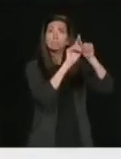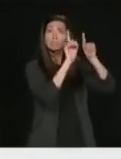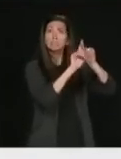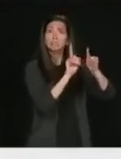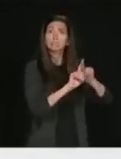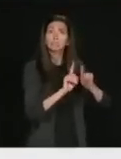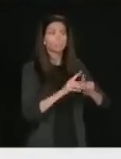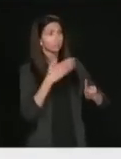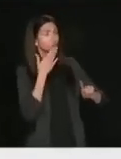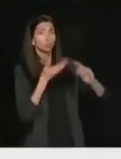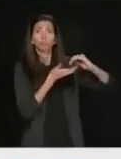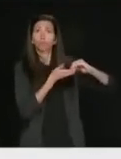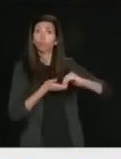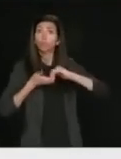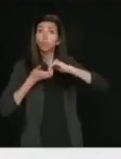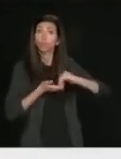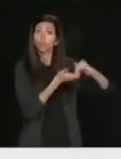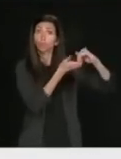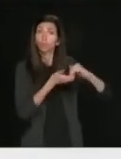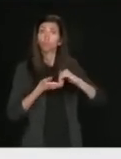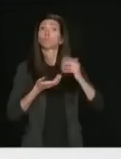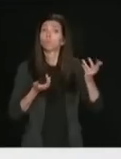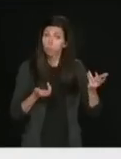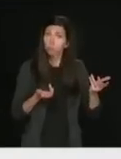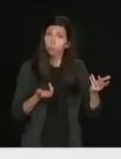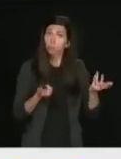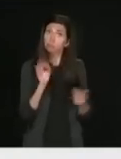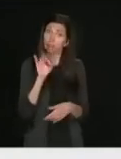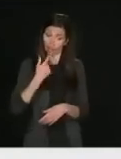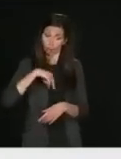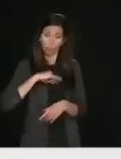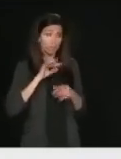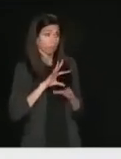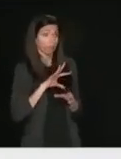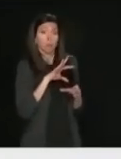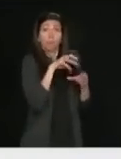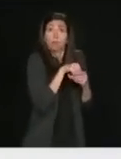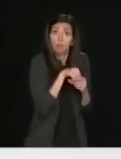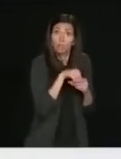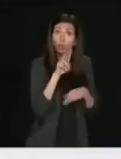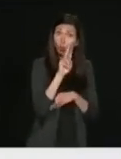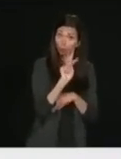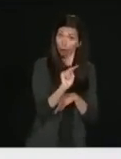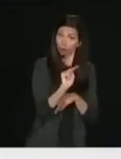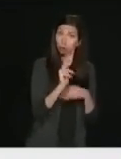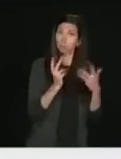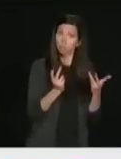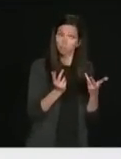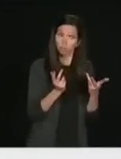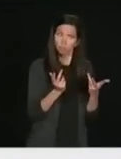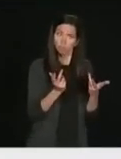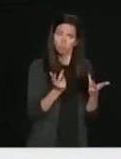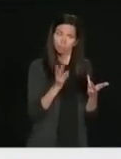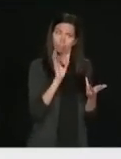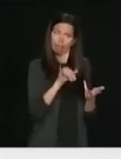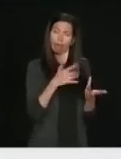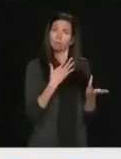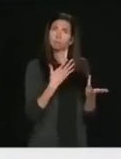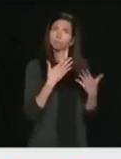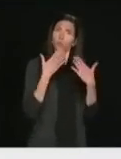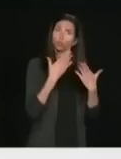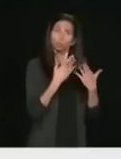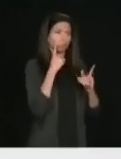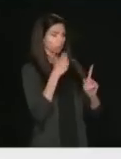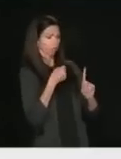seat at the United Nations. But it's a mean to continue the impact of Canada in the